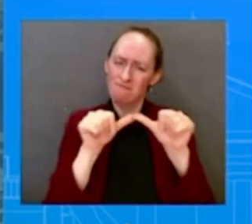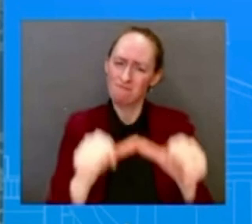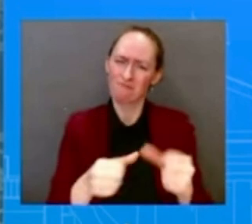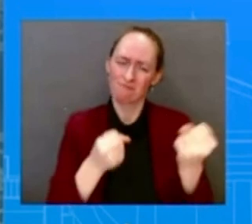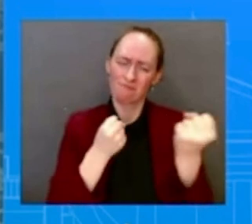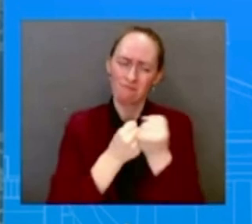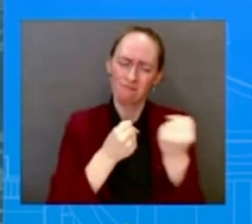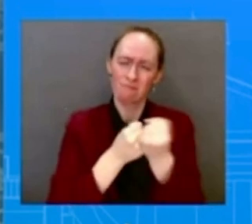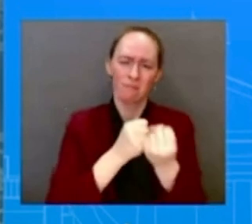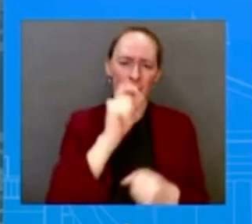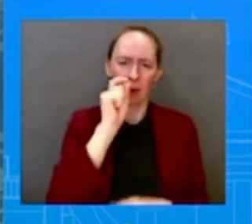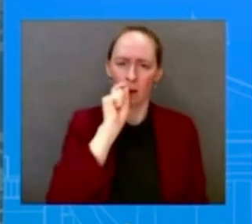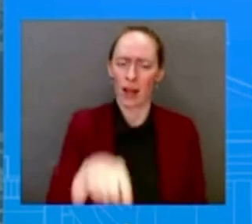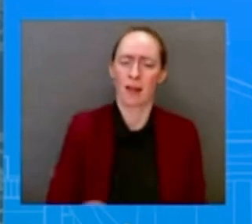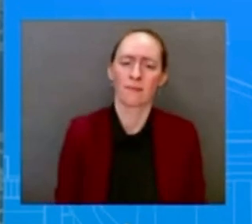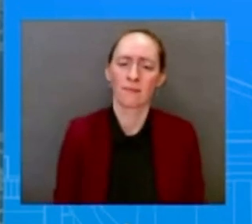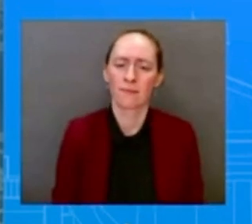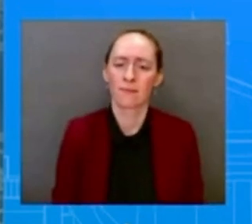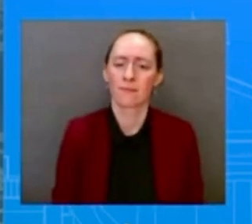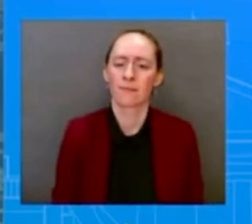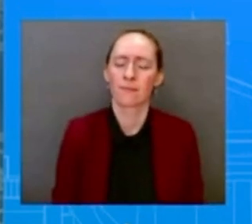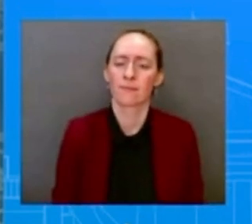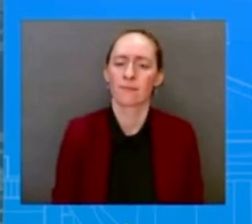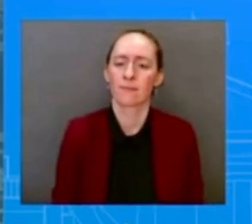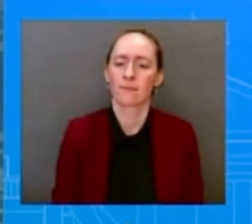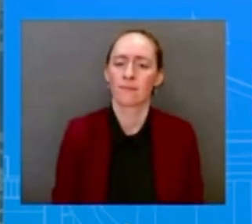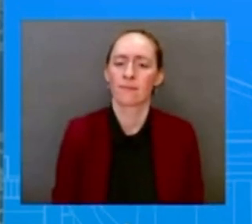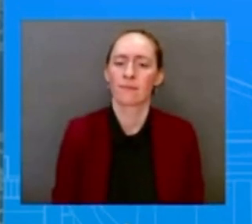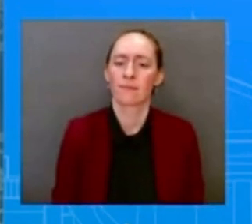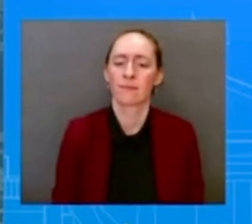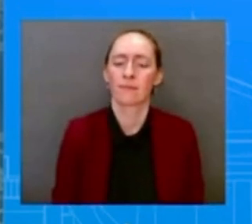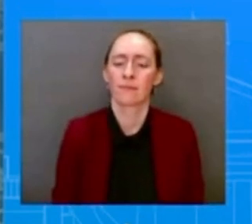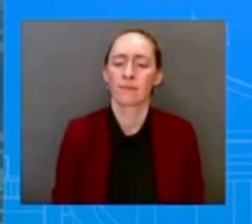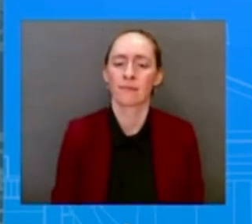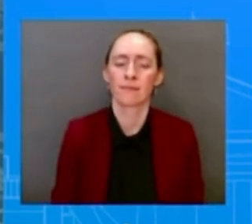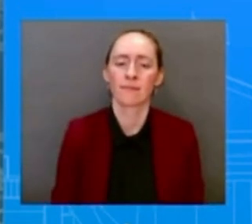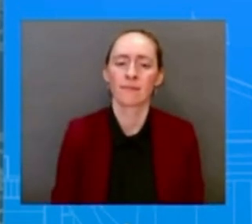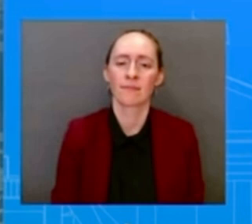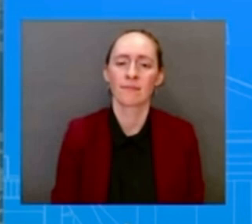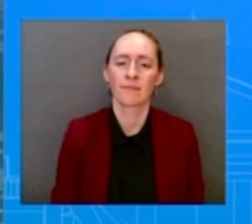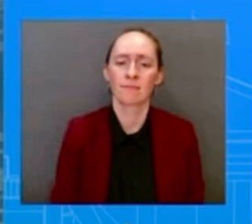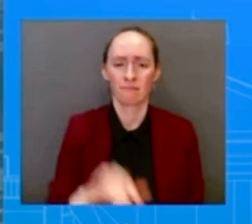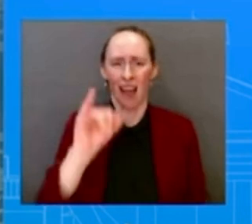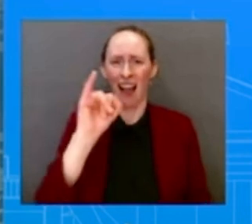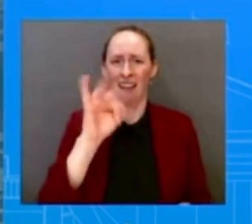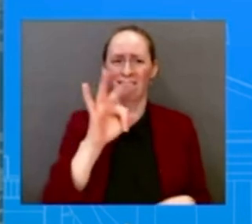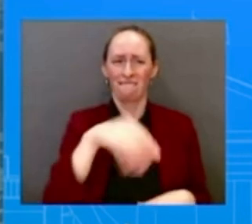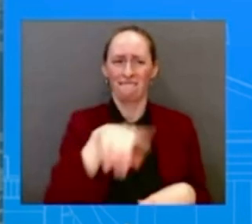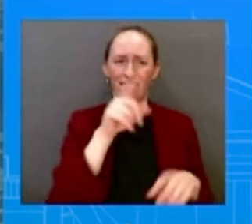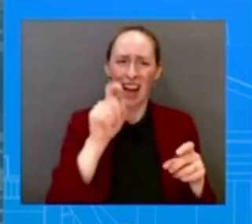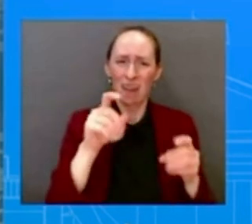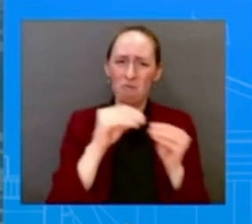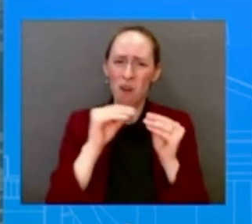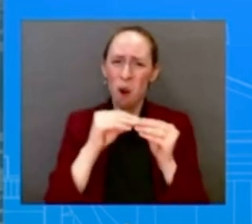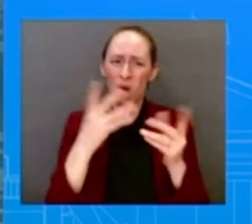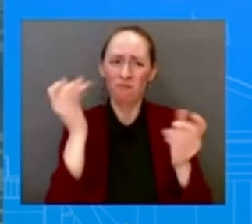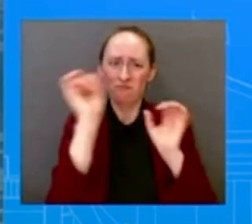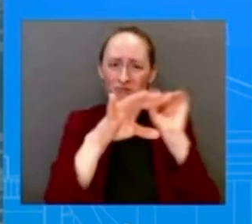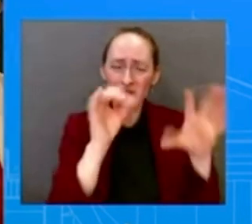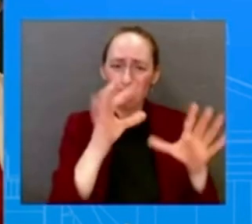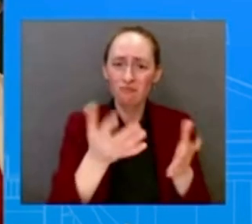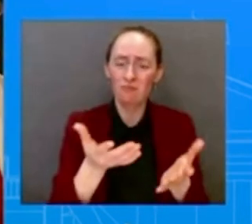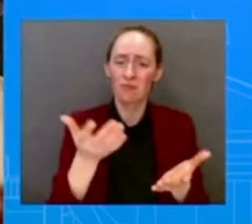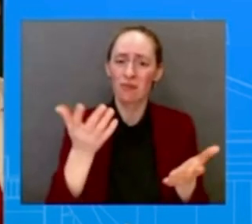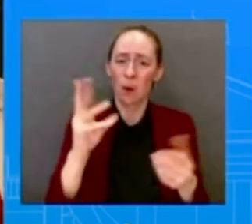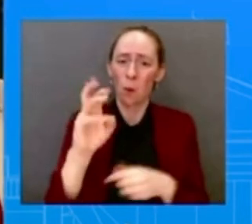security assistance, additional financial assistance, additional help for Ukraine will be coming from the United States, but I won't get ahead of anything specific.